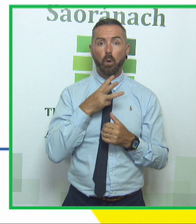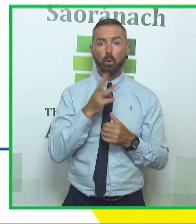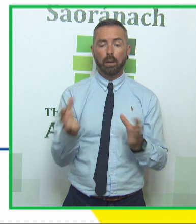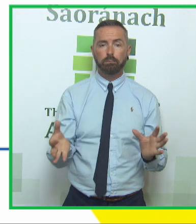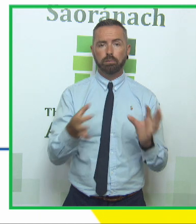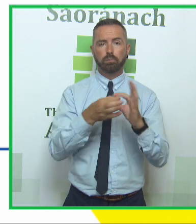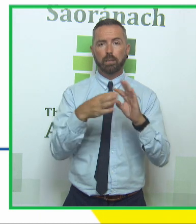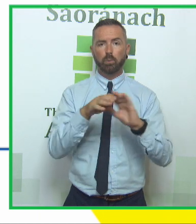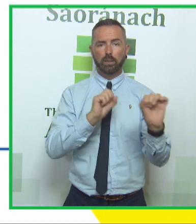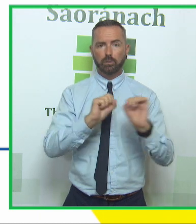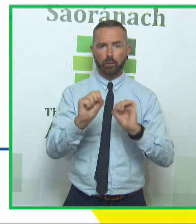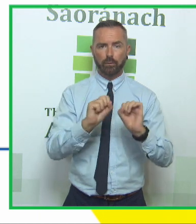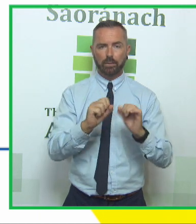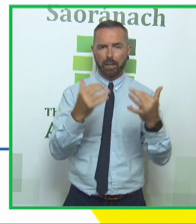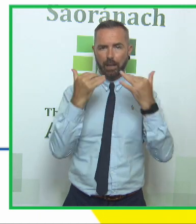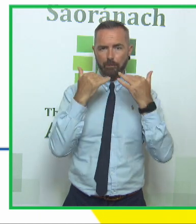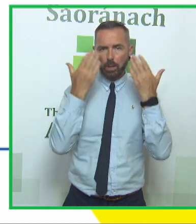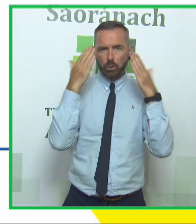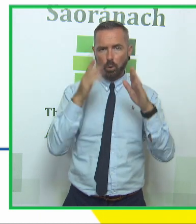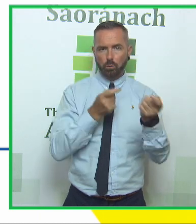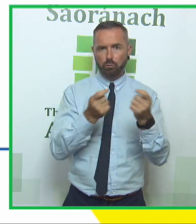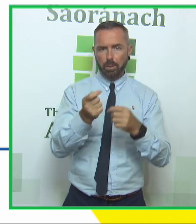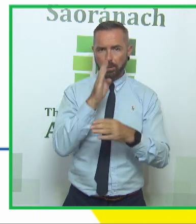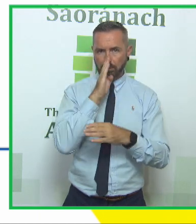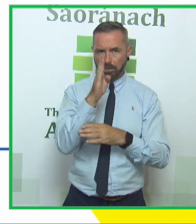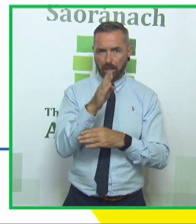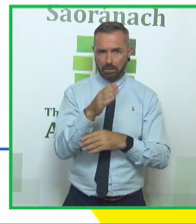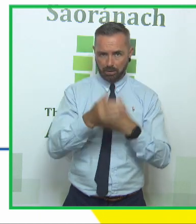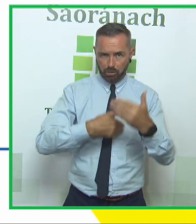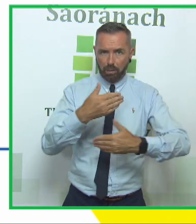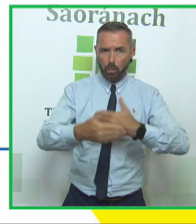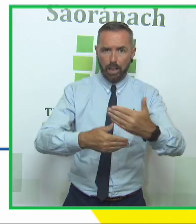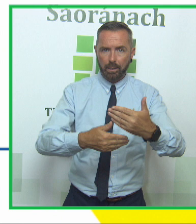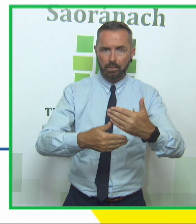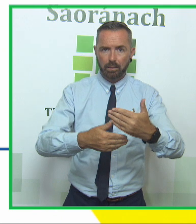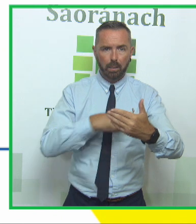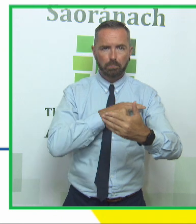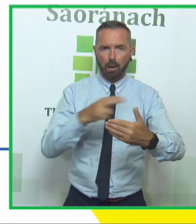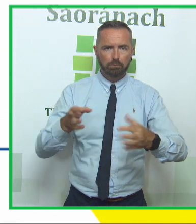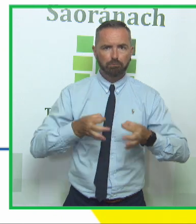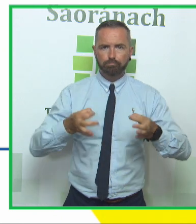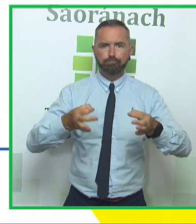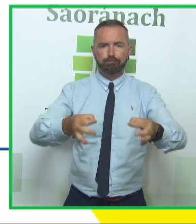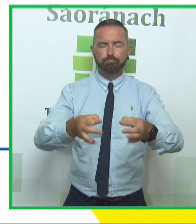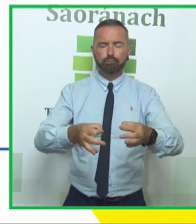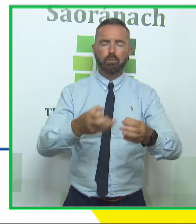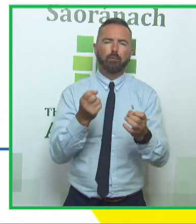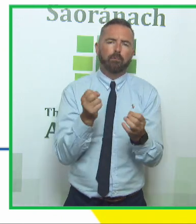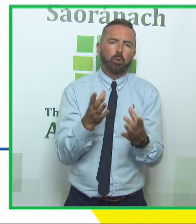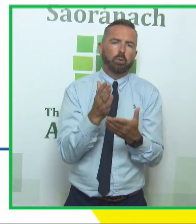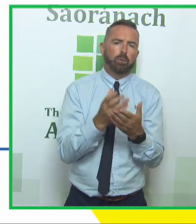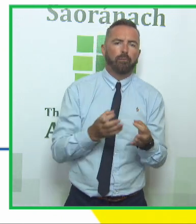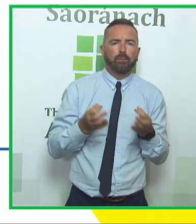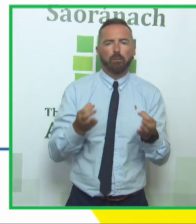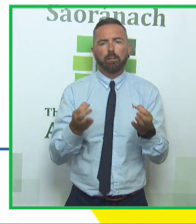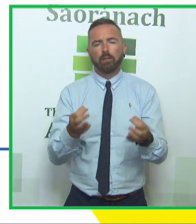data tells us that generally treatment takes place in a timely fashion. Of course, there are variations depending on the type of